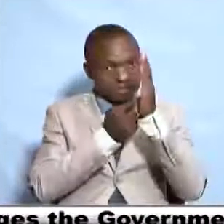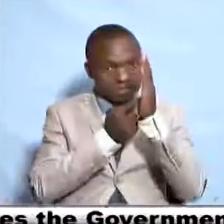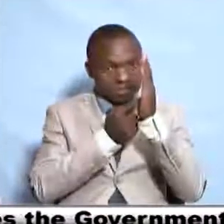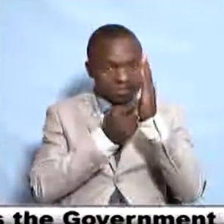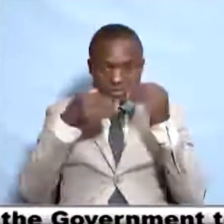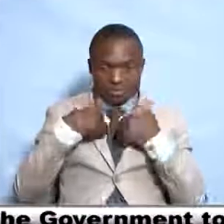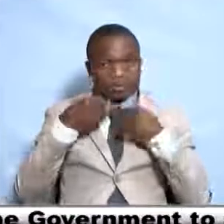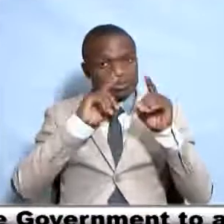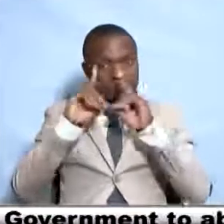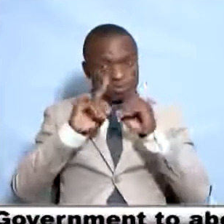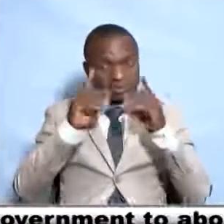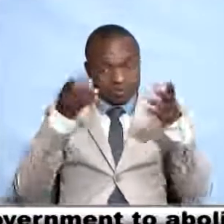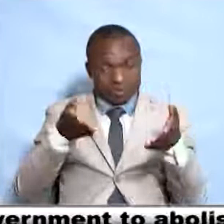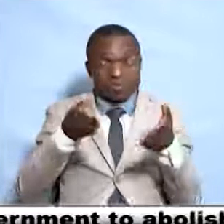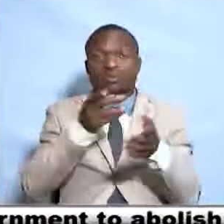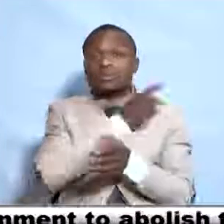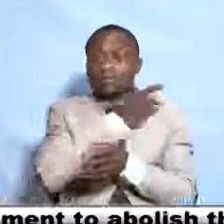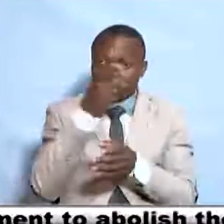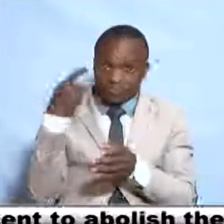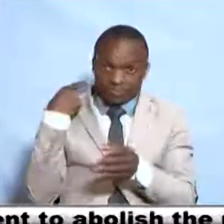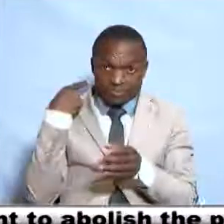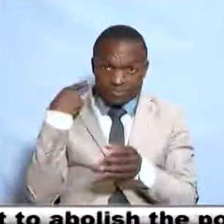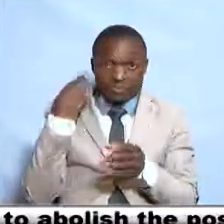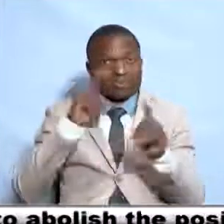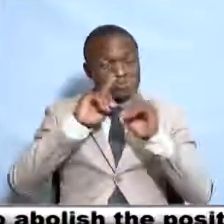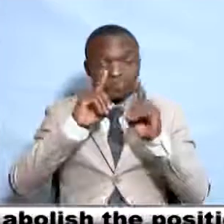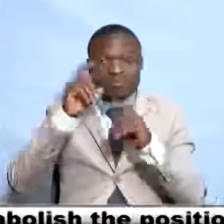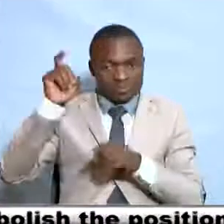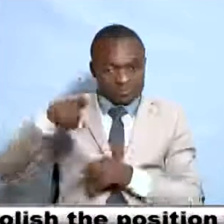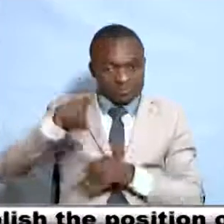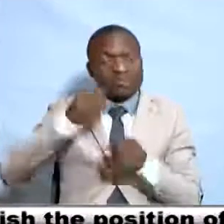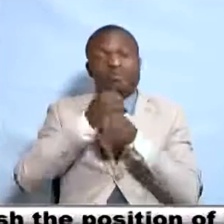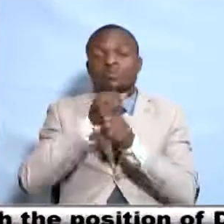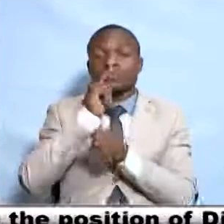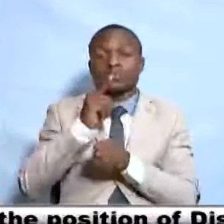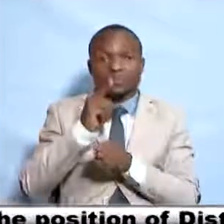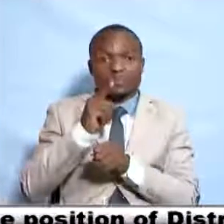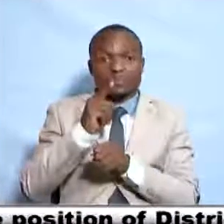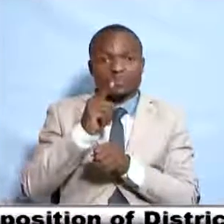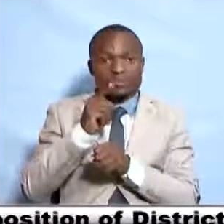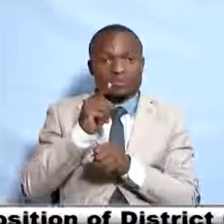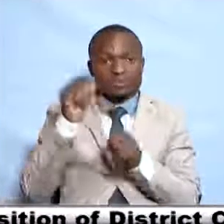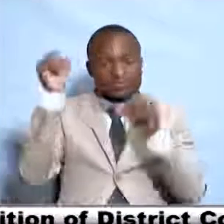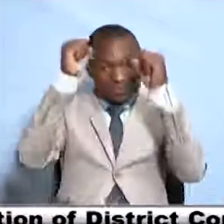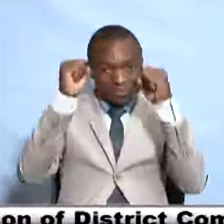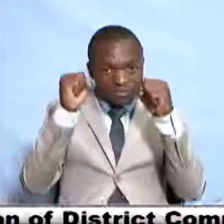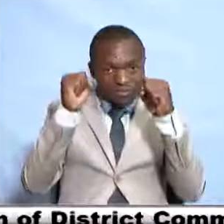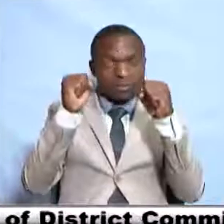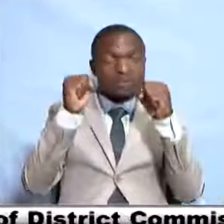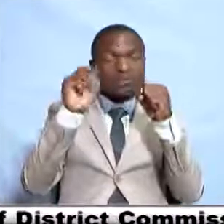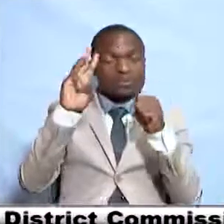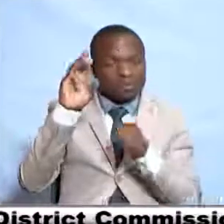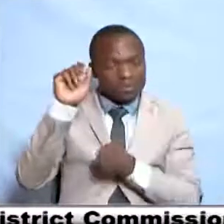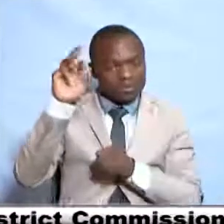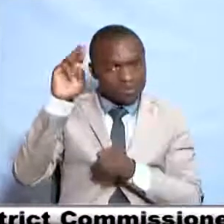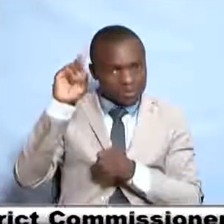had a conversation in Parliament. And the conversation is that we need to ensure that the substructures called the Ward Development Committee, we